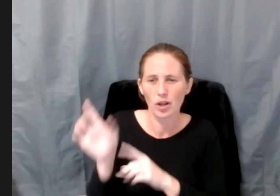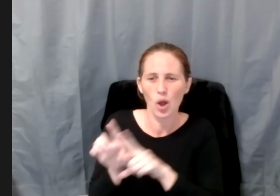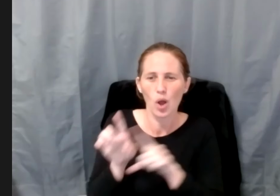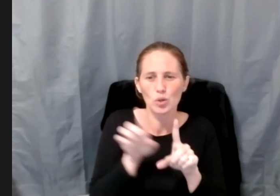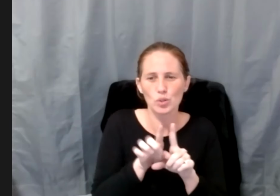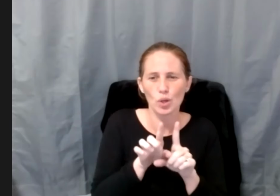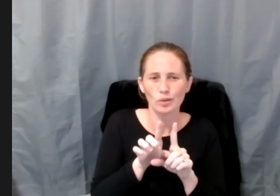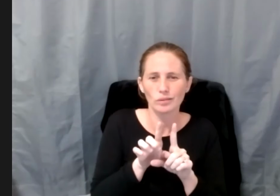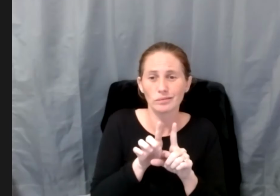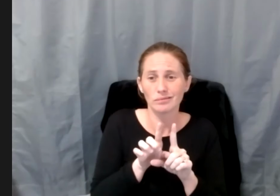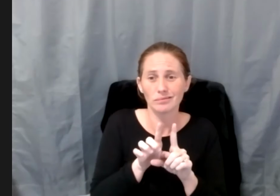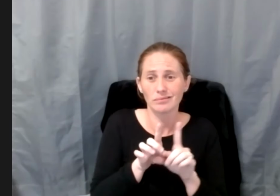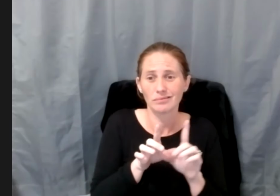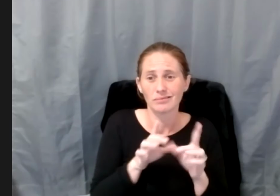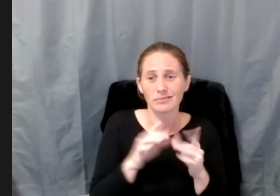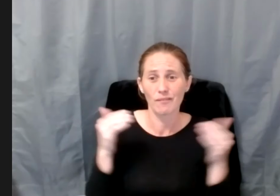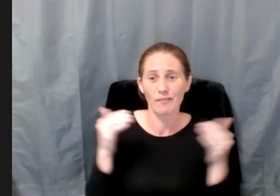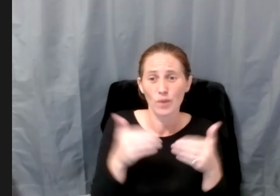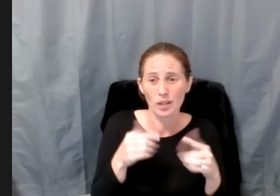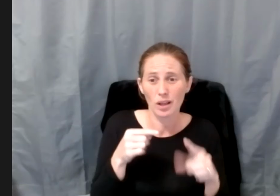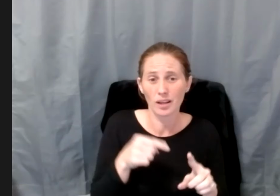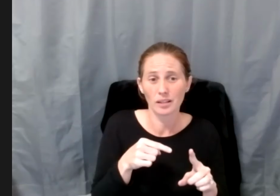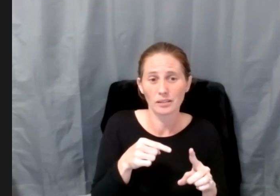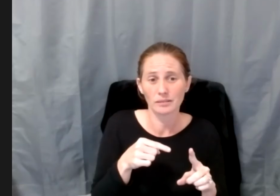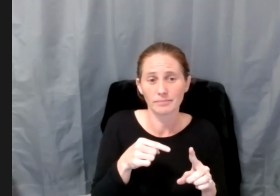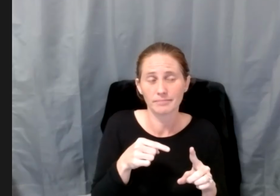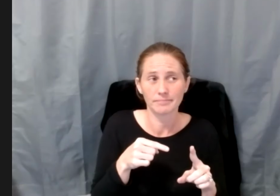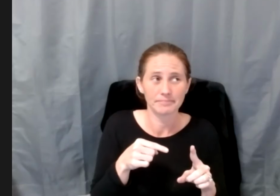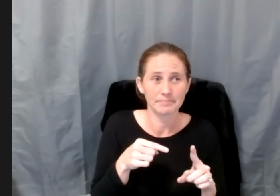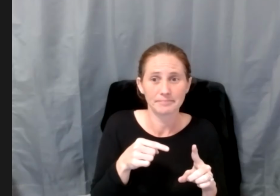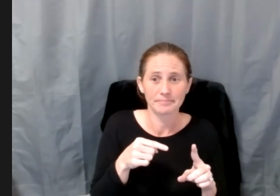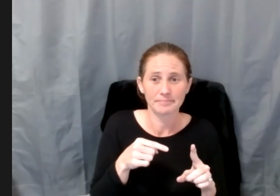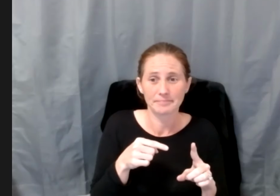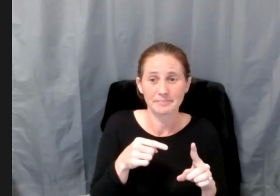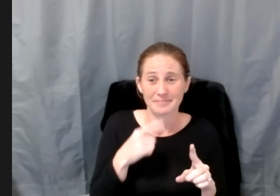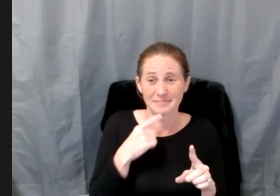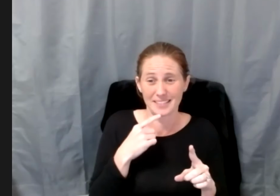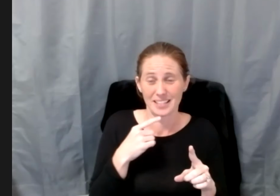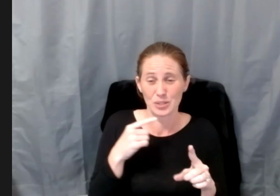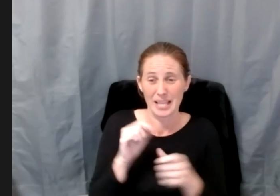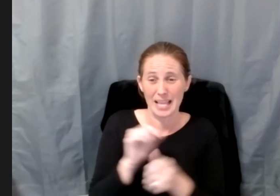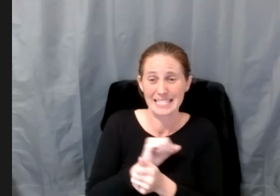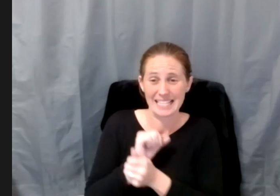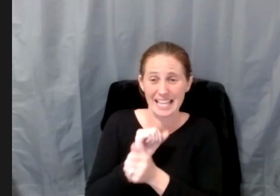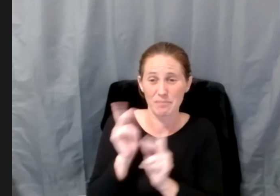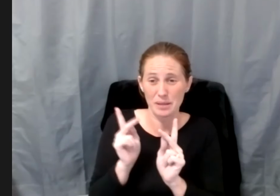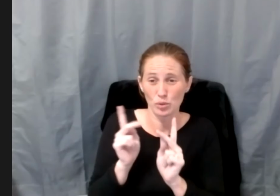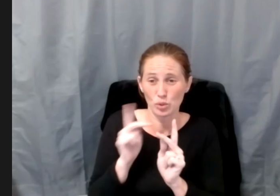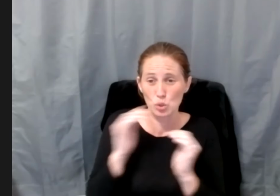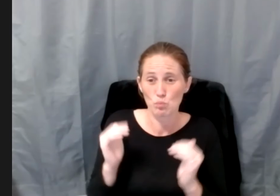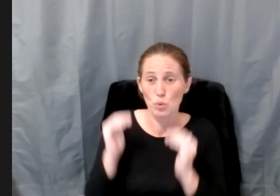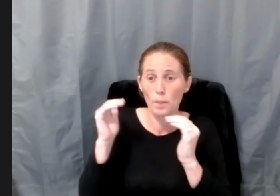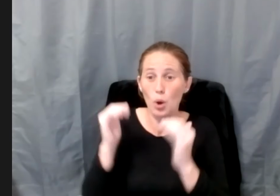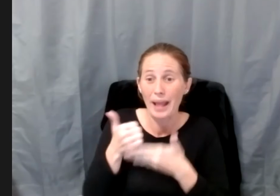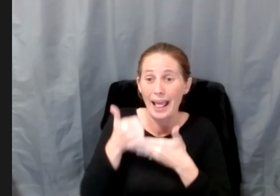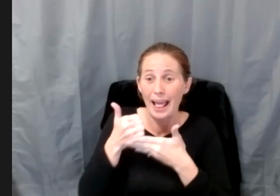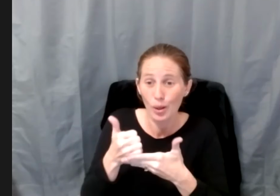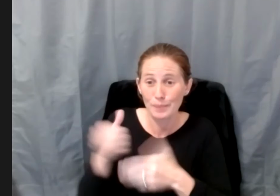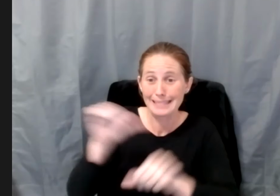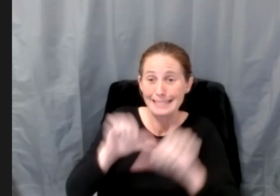to something else. The, the, the, you, the agency of insane people to promoting, to helping science develop,